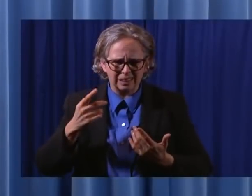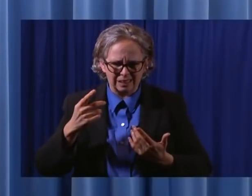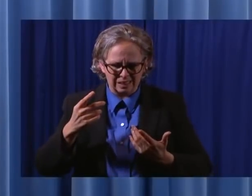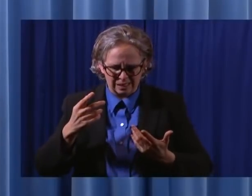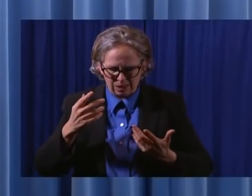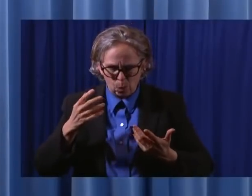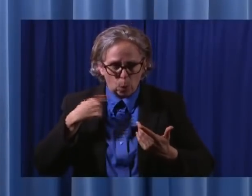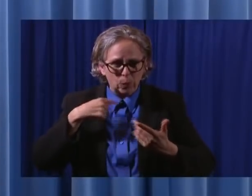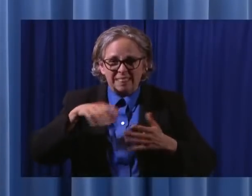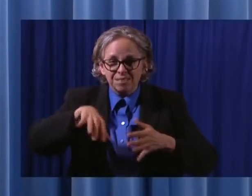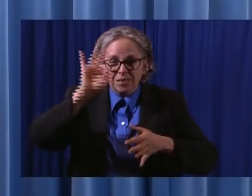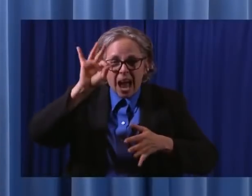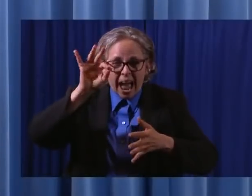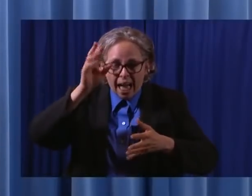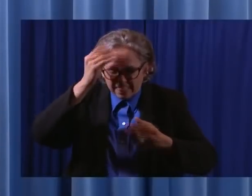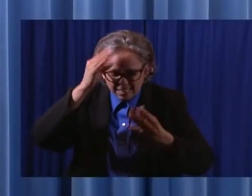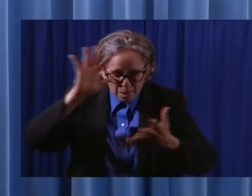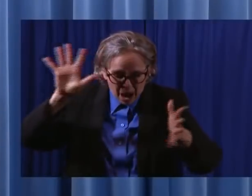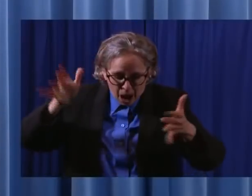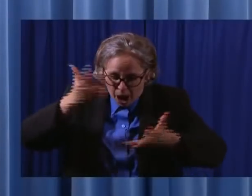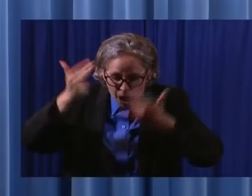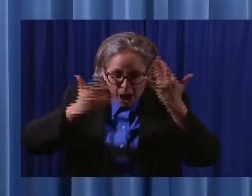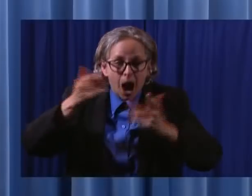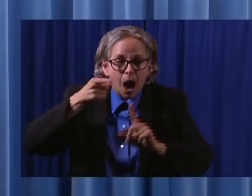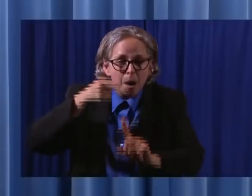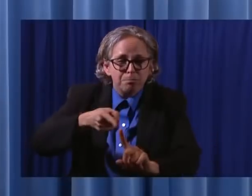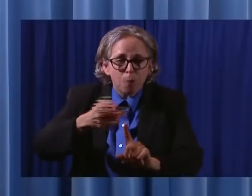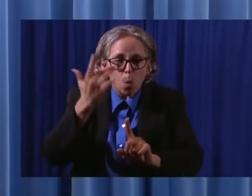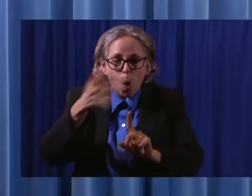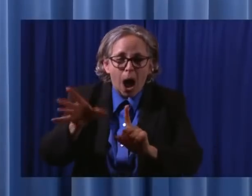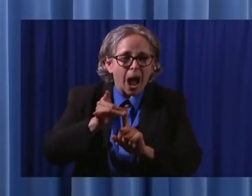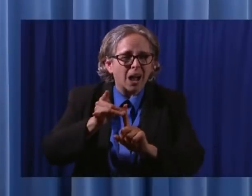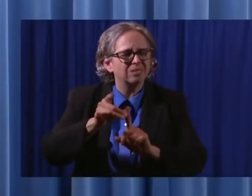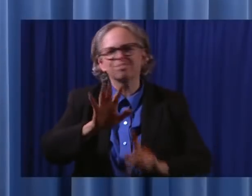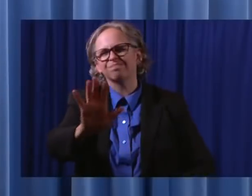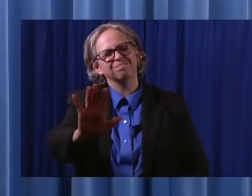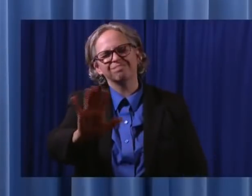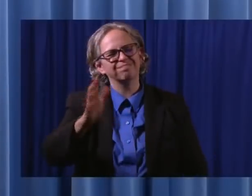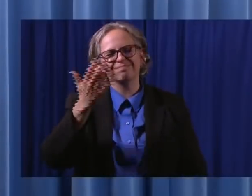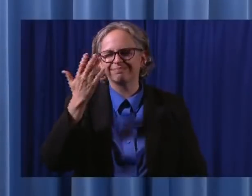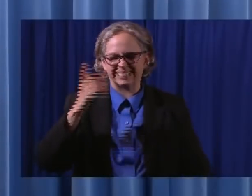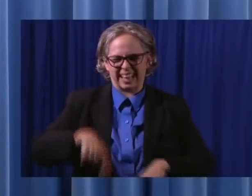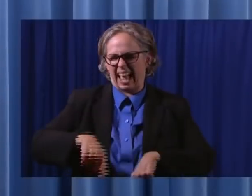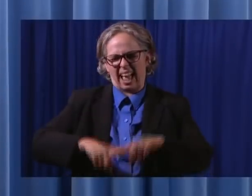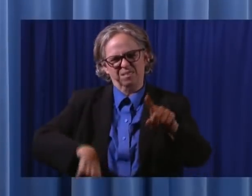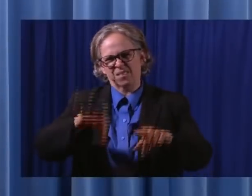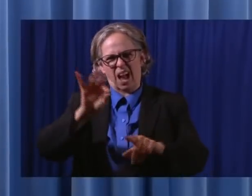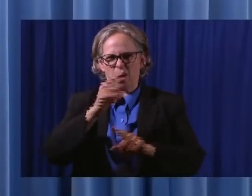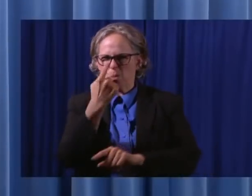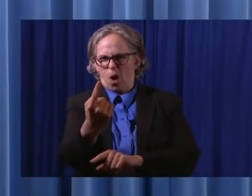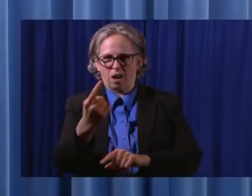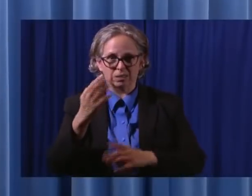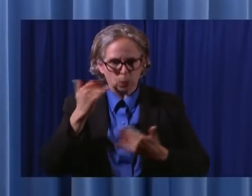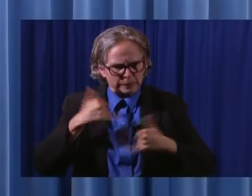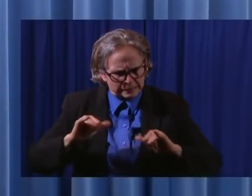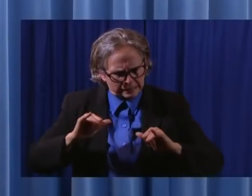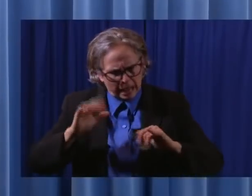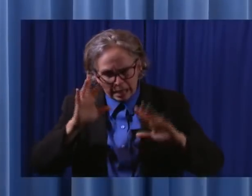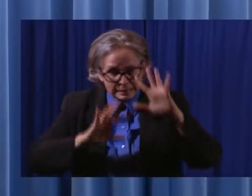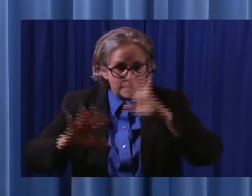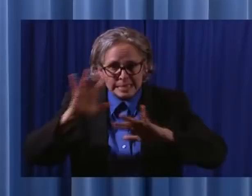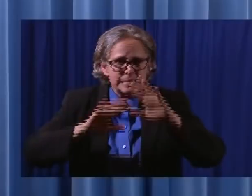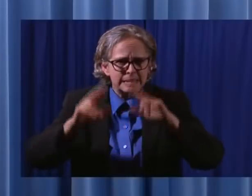exactly where that person got it. But that's, again, something that we're going to continue to look at.